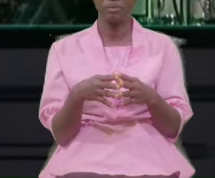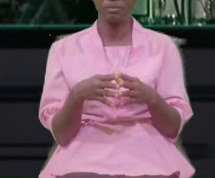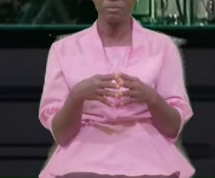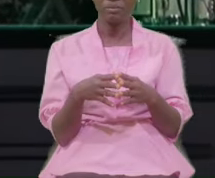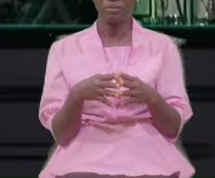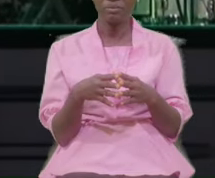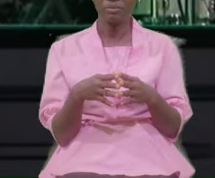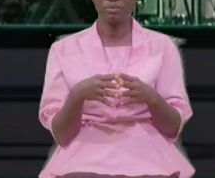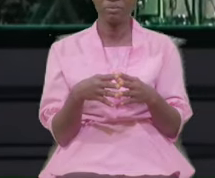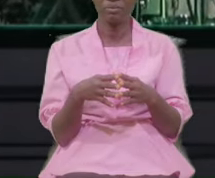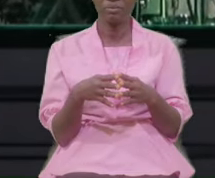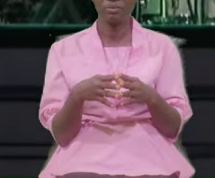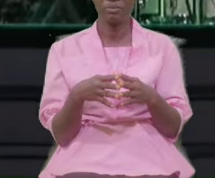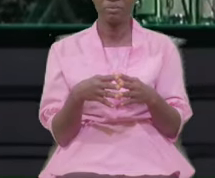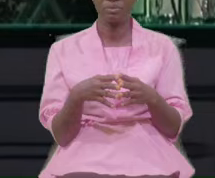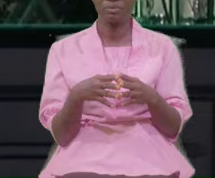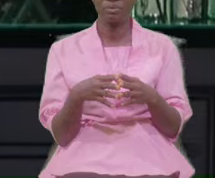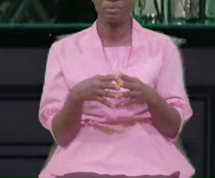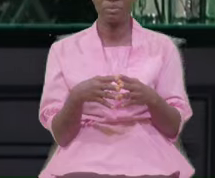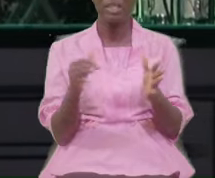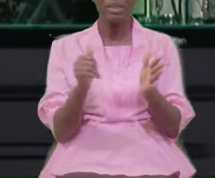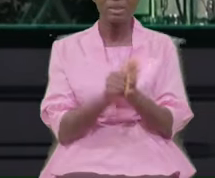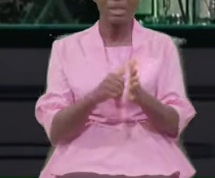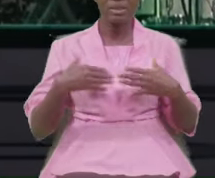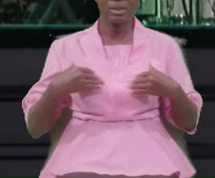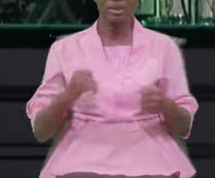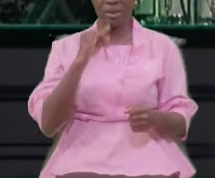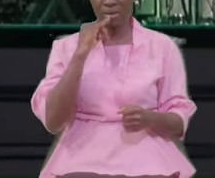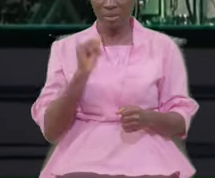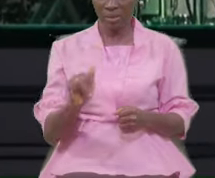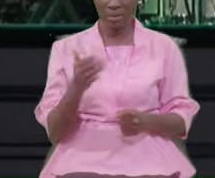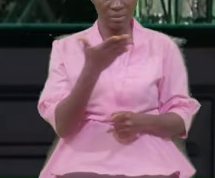nio katan that healing is still there today